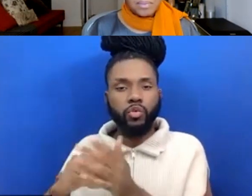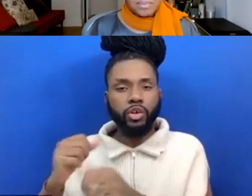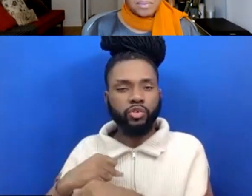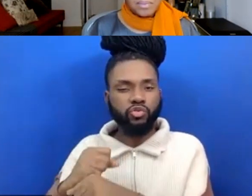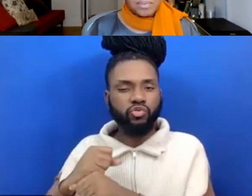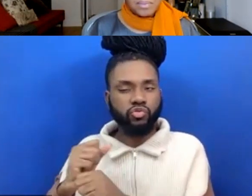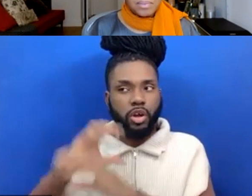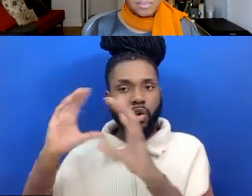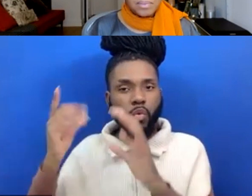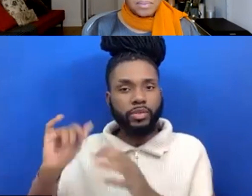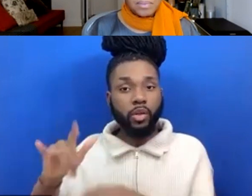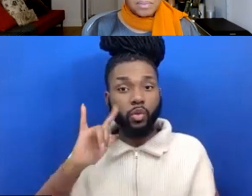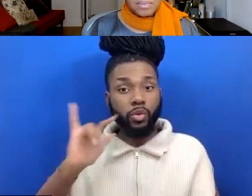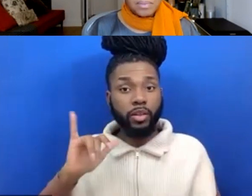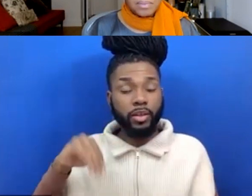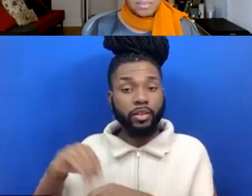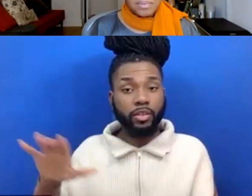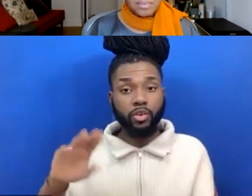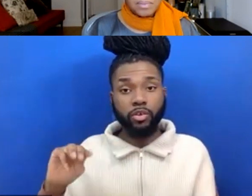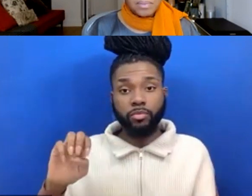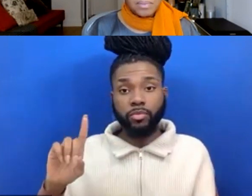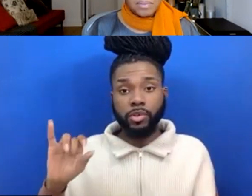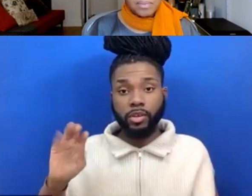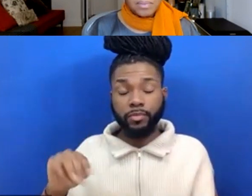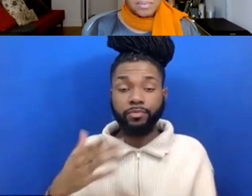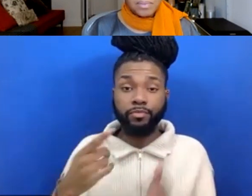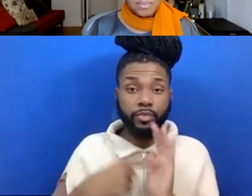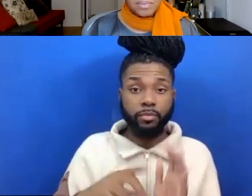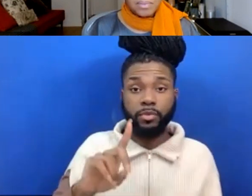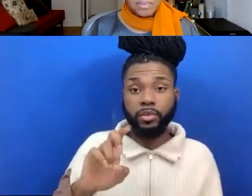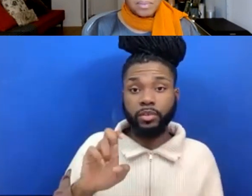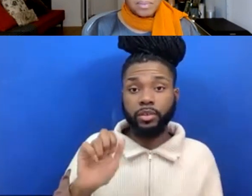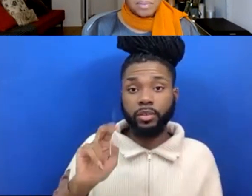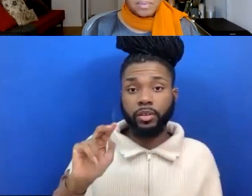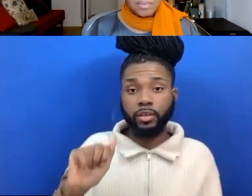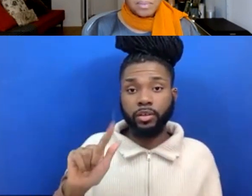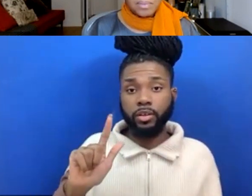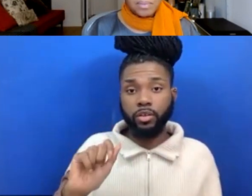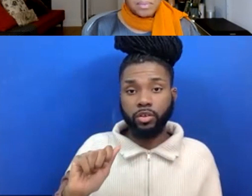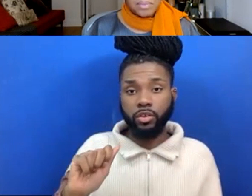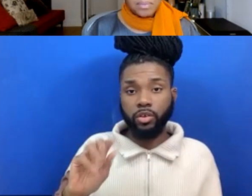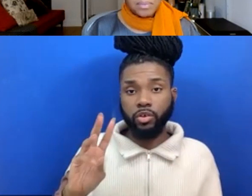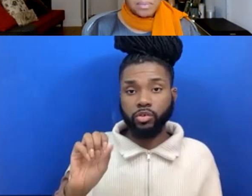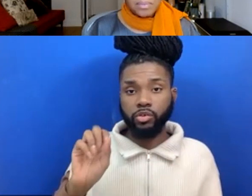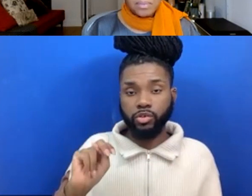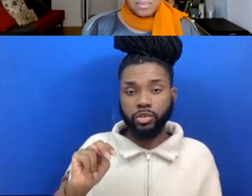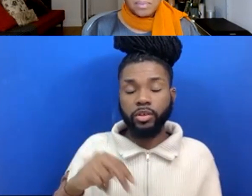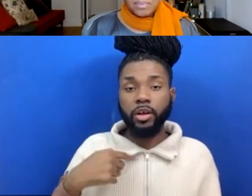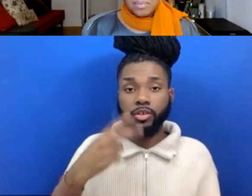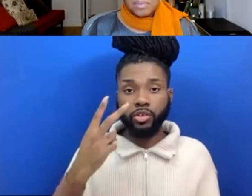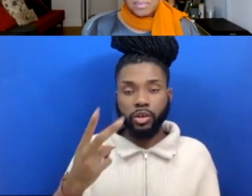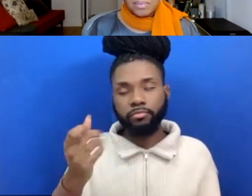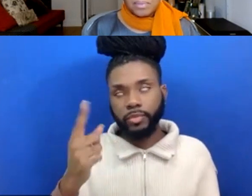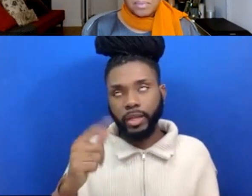medium, right? Perhaps Deana Lawson is, I mean, I saw they're not exactly